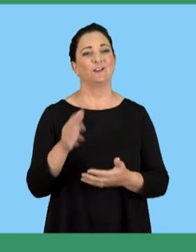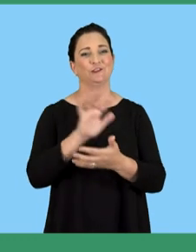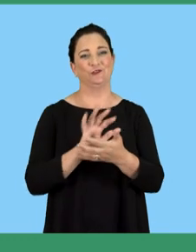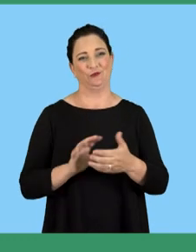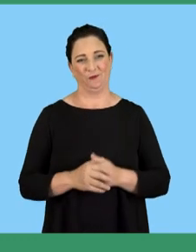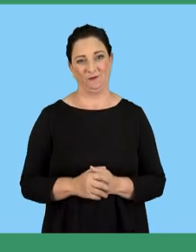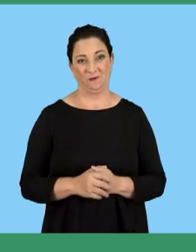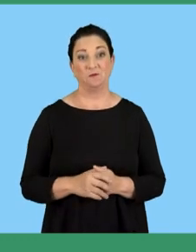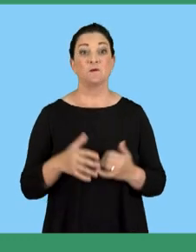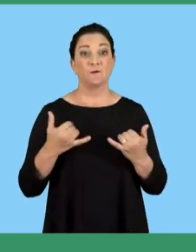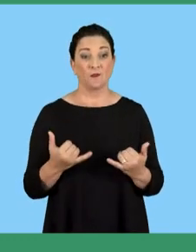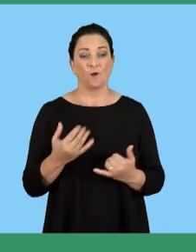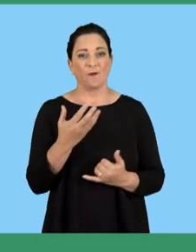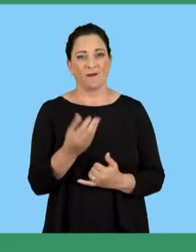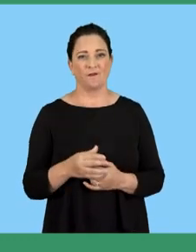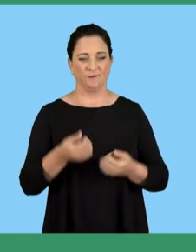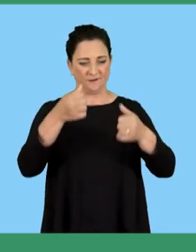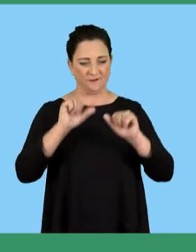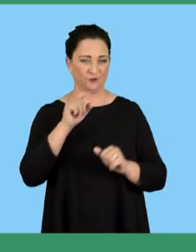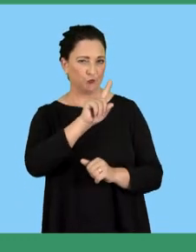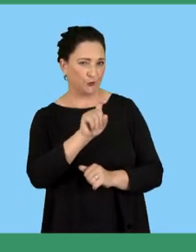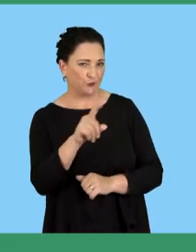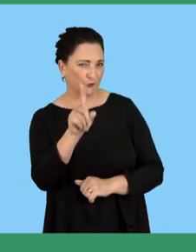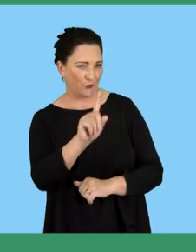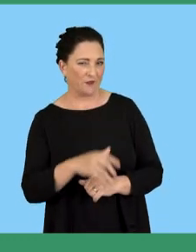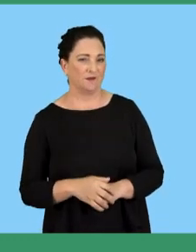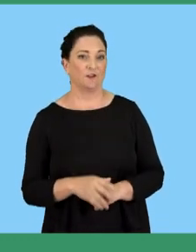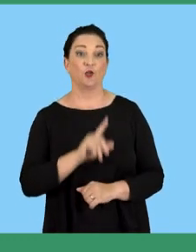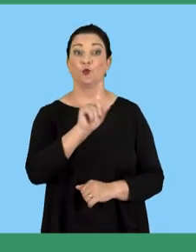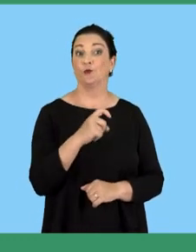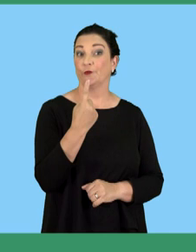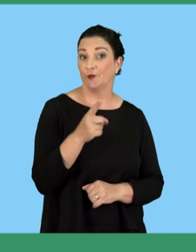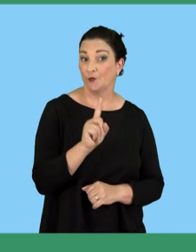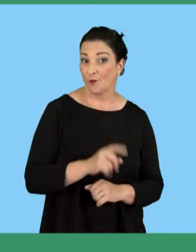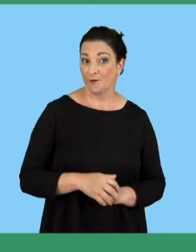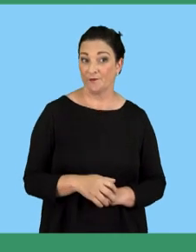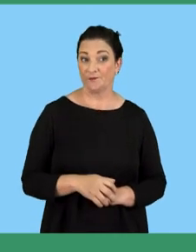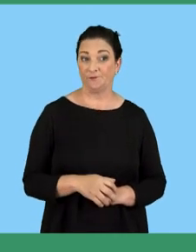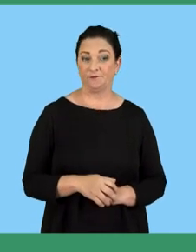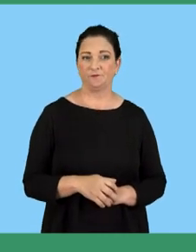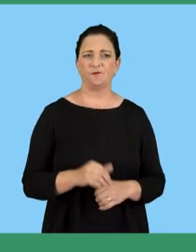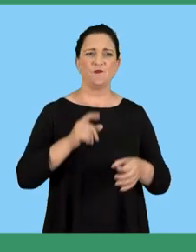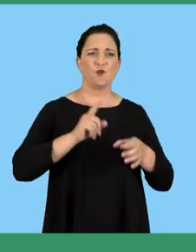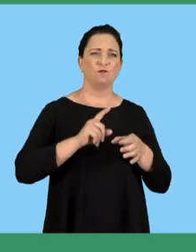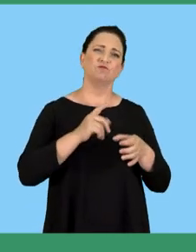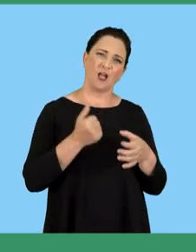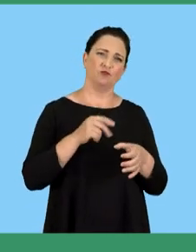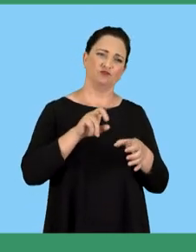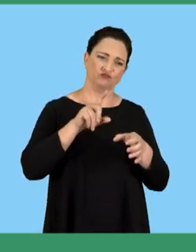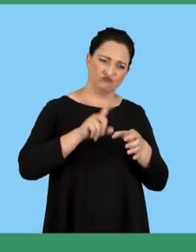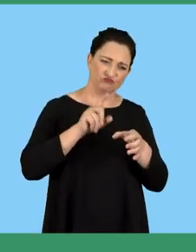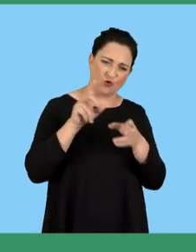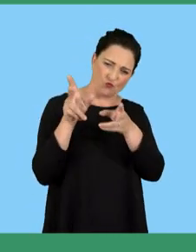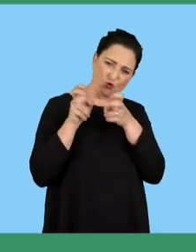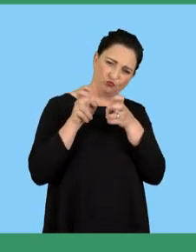scenario we have. Let us see questions now. The first question says to us, quote two advantages